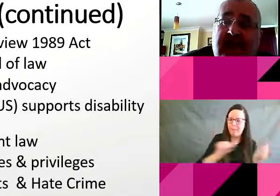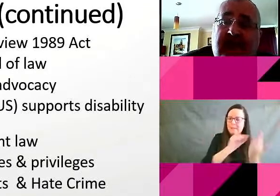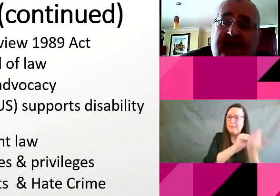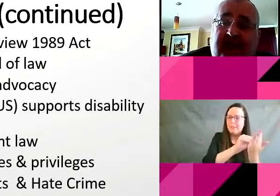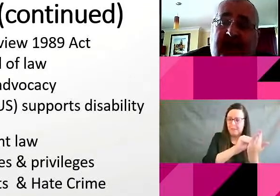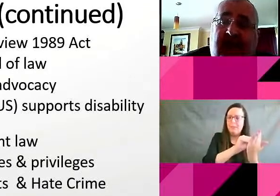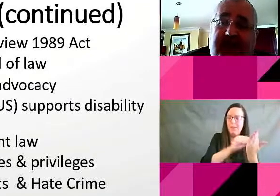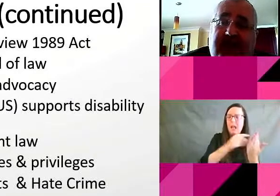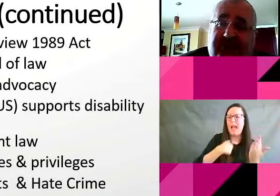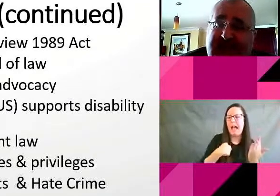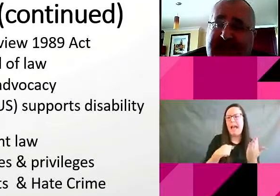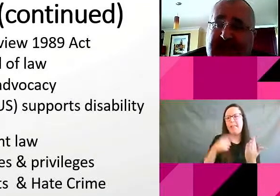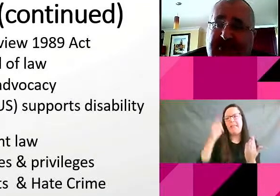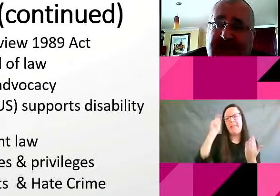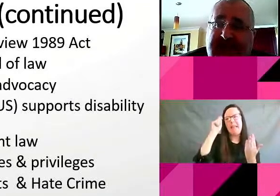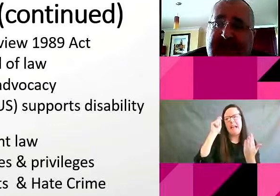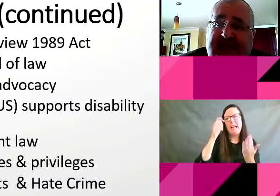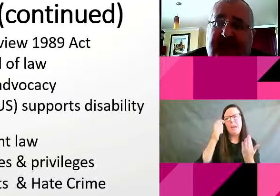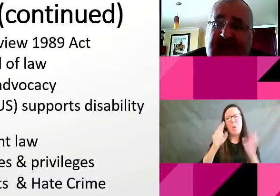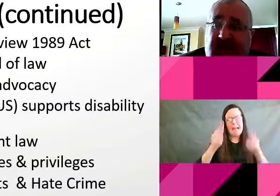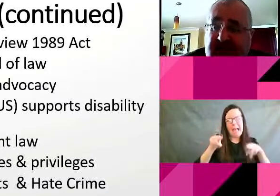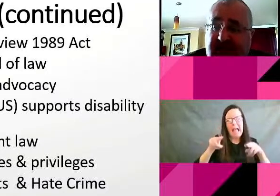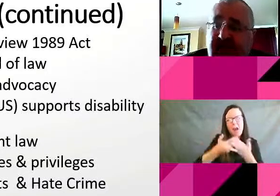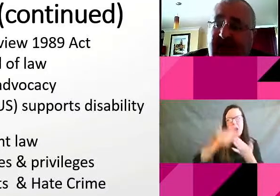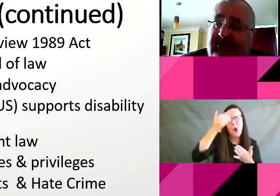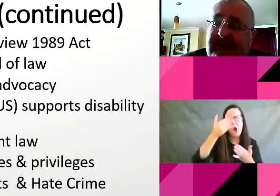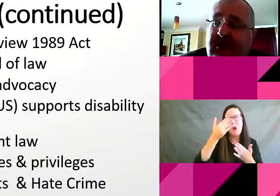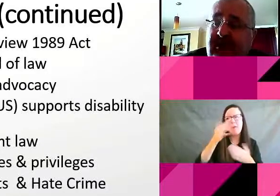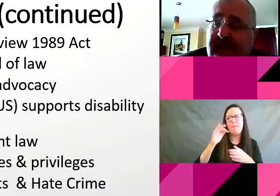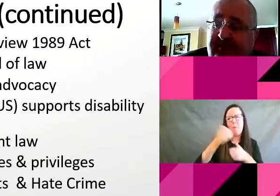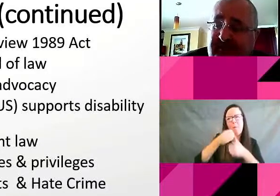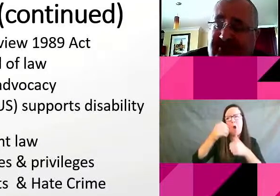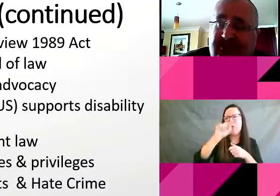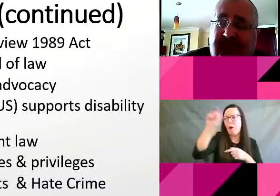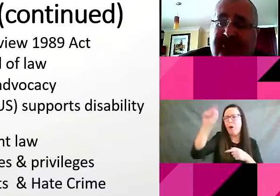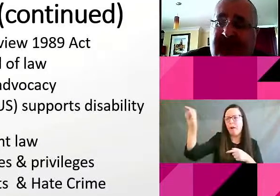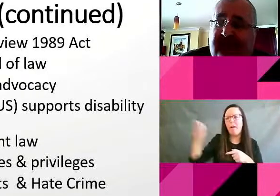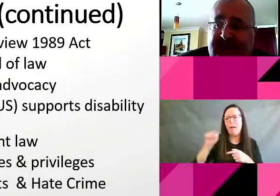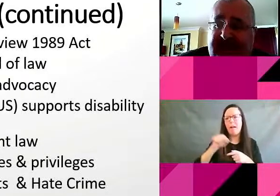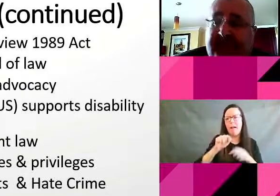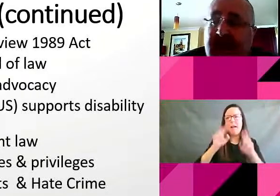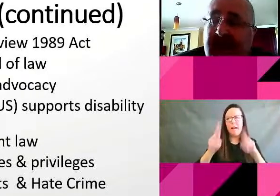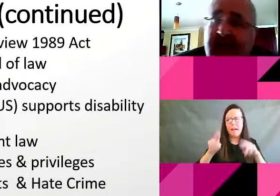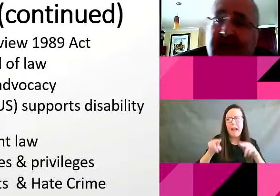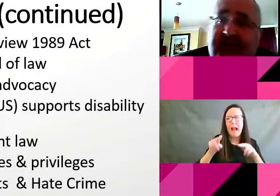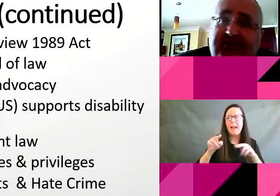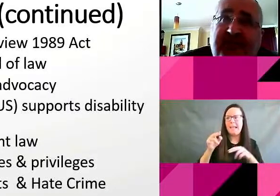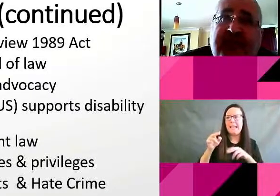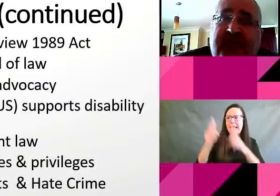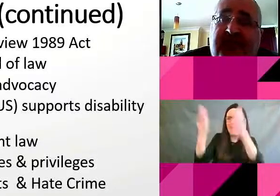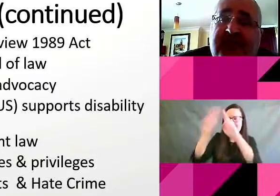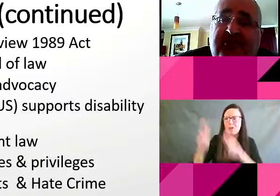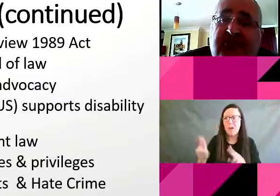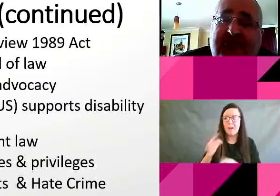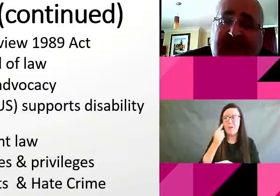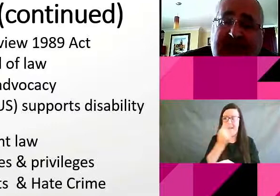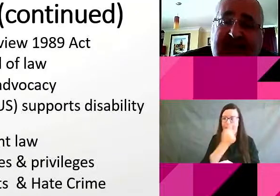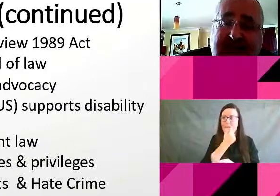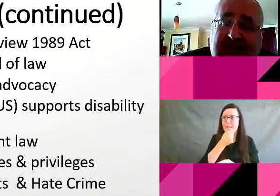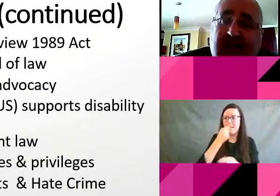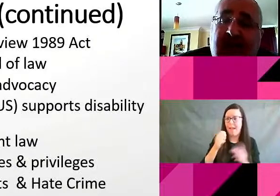is learning from other jurisdictions in this regard, and there's learning from international evidence. There has just come out